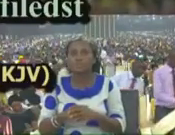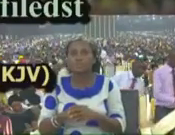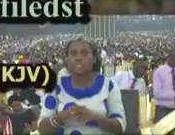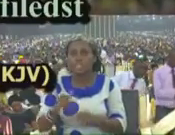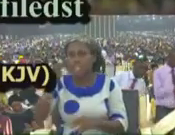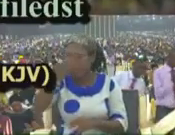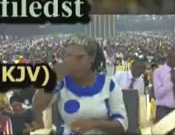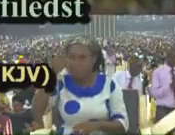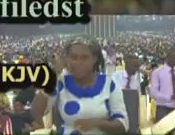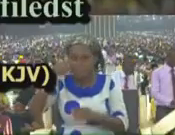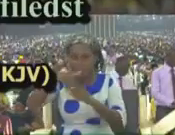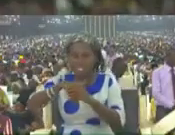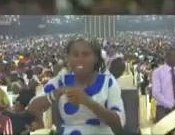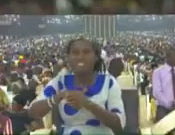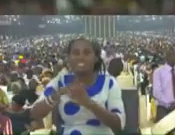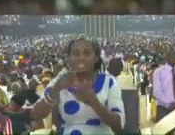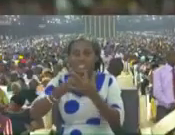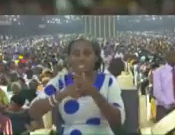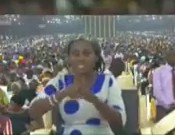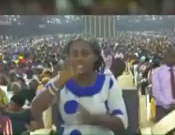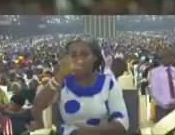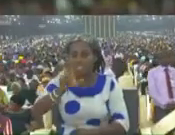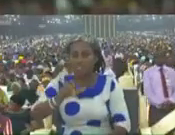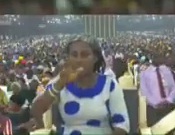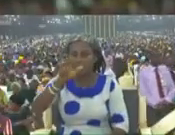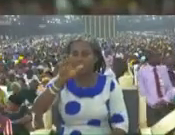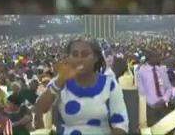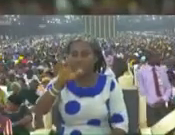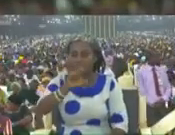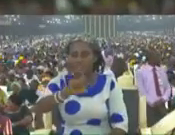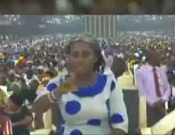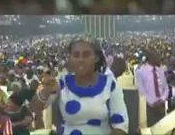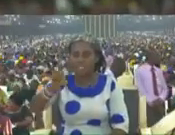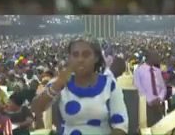Because in Genesis 35, verse 22,